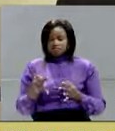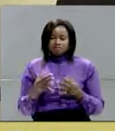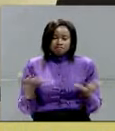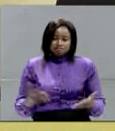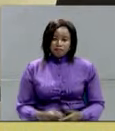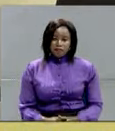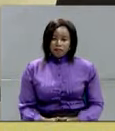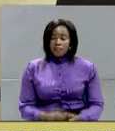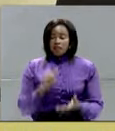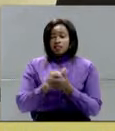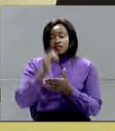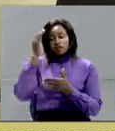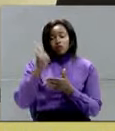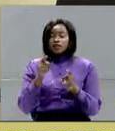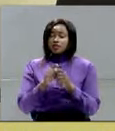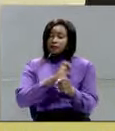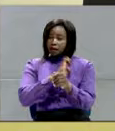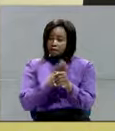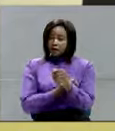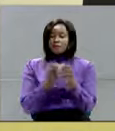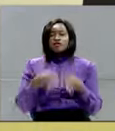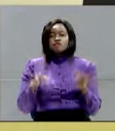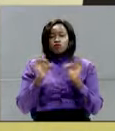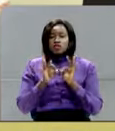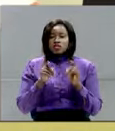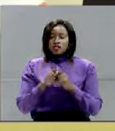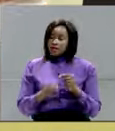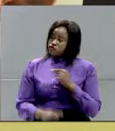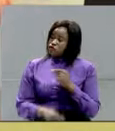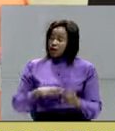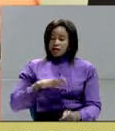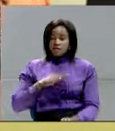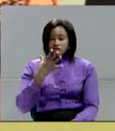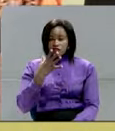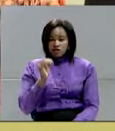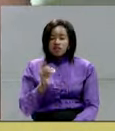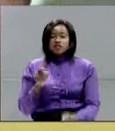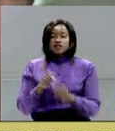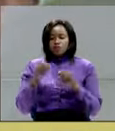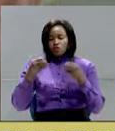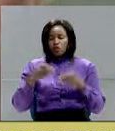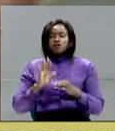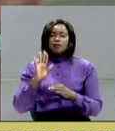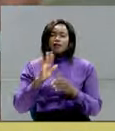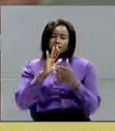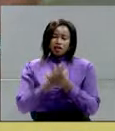It is such disempowerment that caused 50-year-old Flavia Chomugisha her marriage.